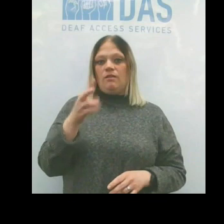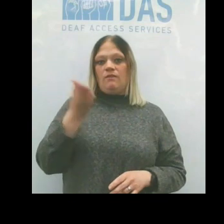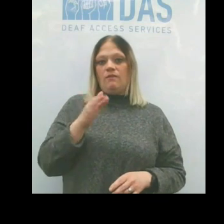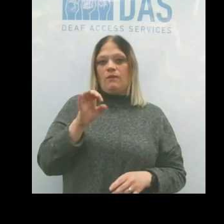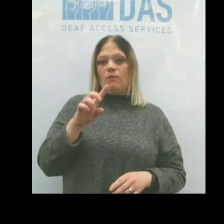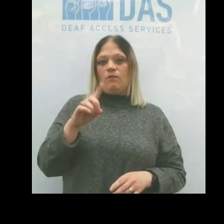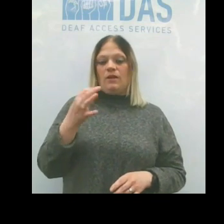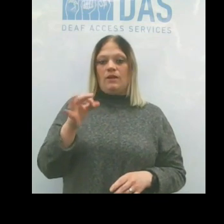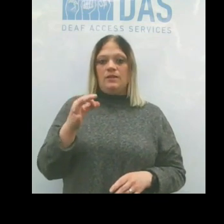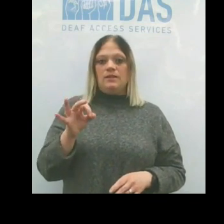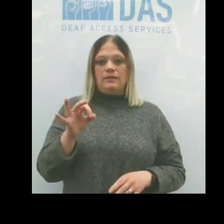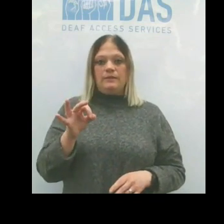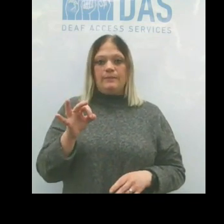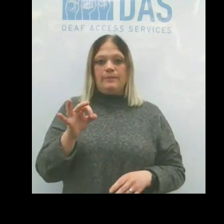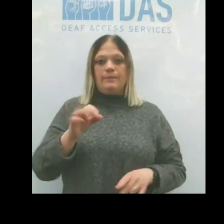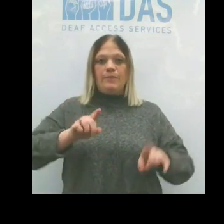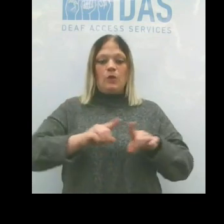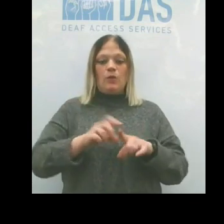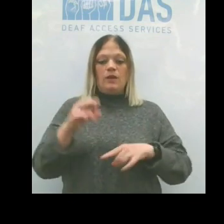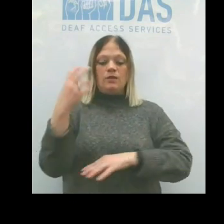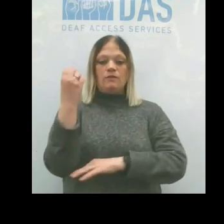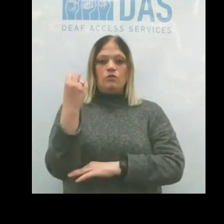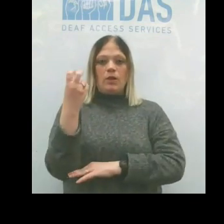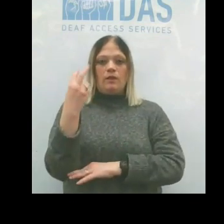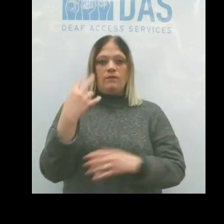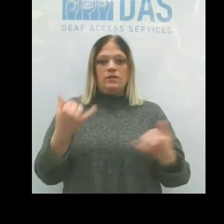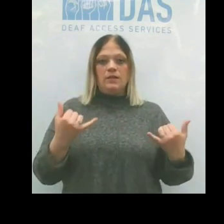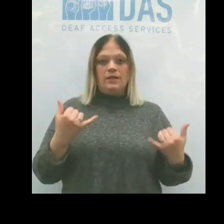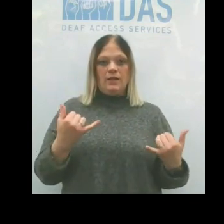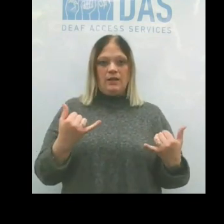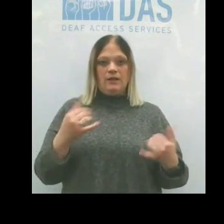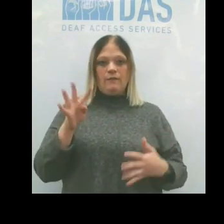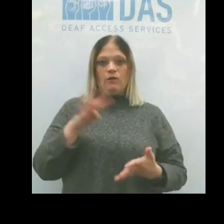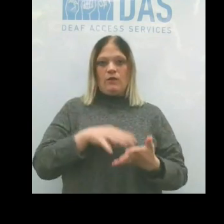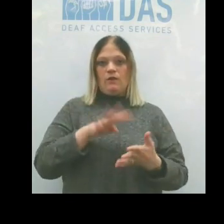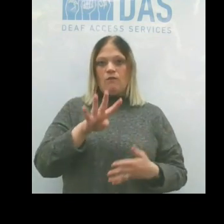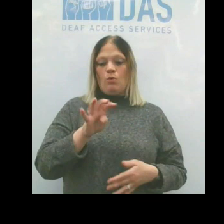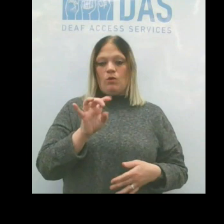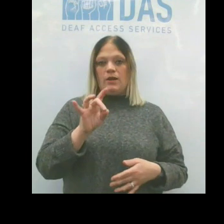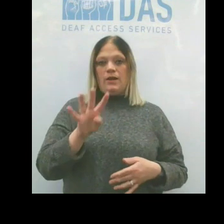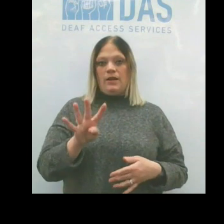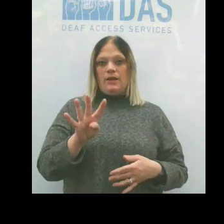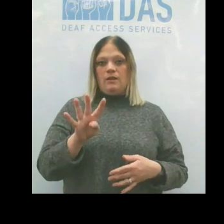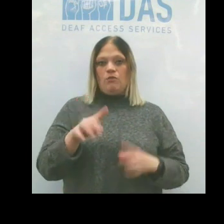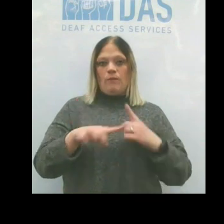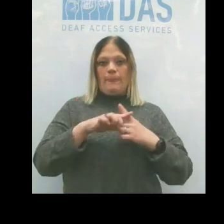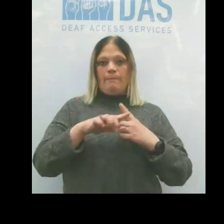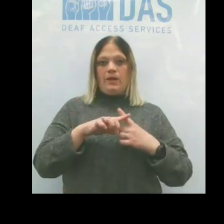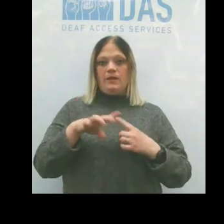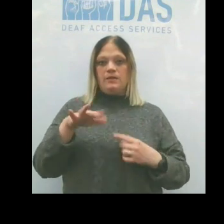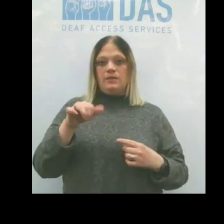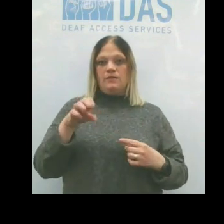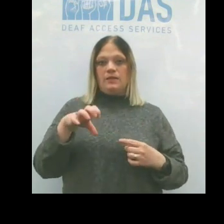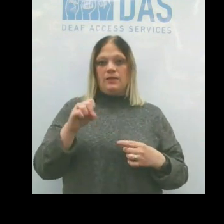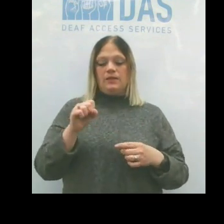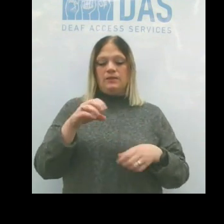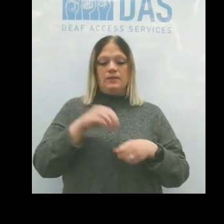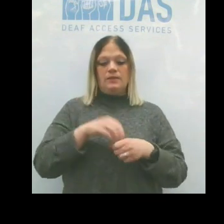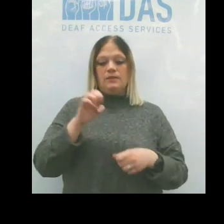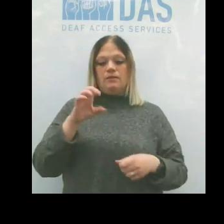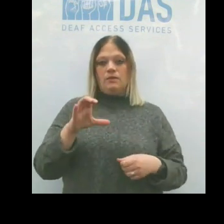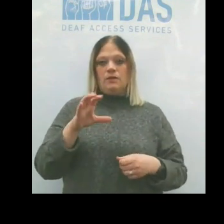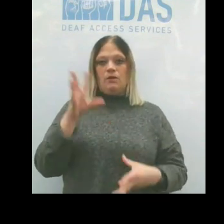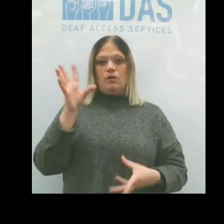erie.gov/COVID-19. As of 12 p.m. today, there were 4,484 positive cases in Erie County out of